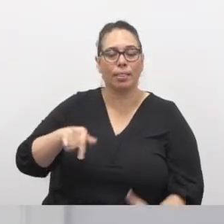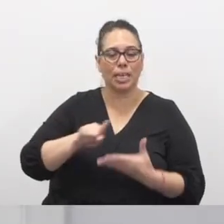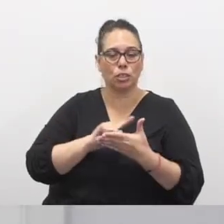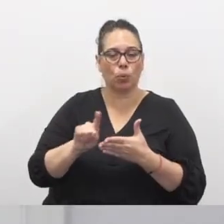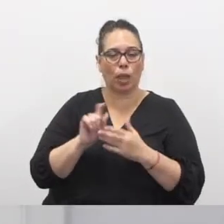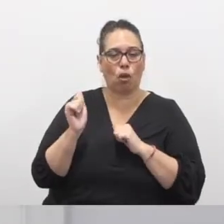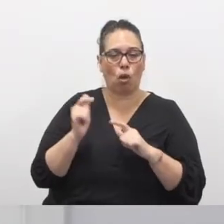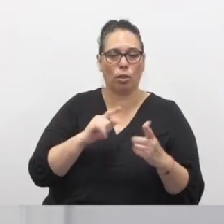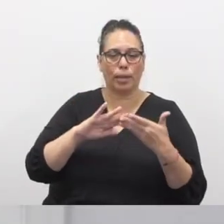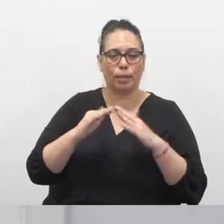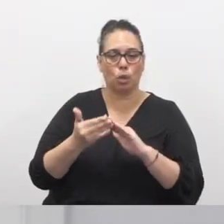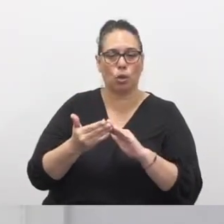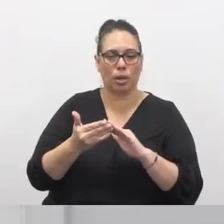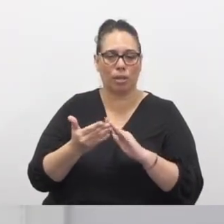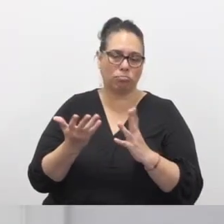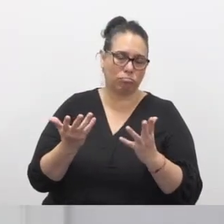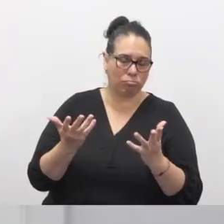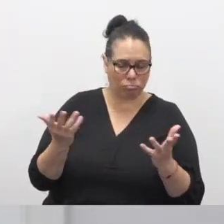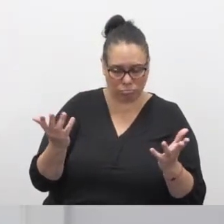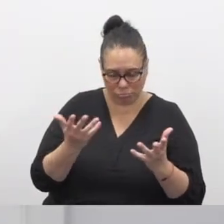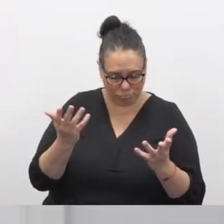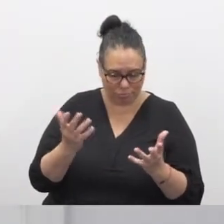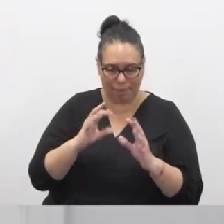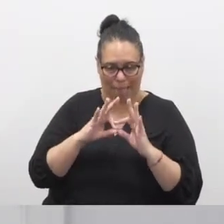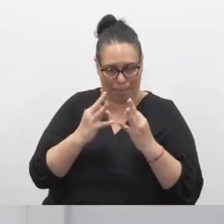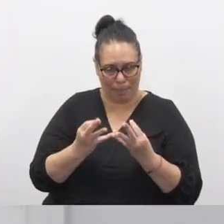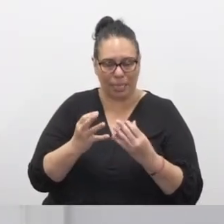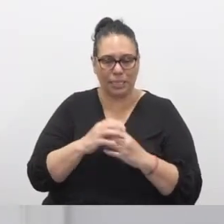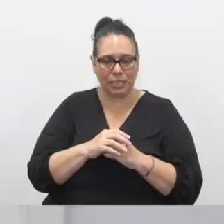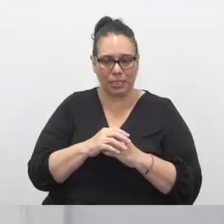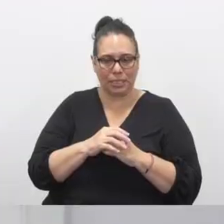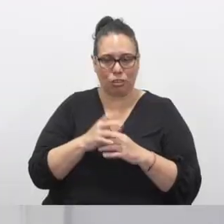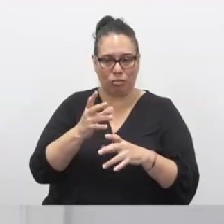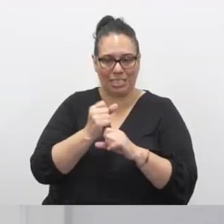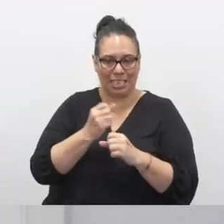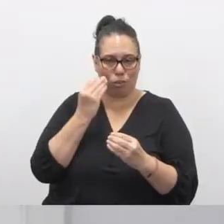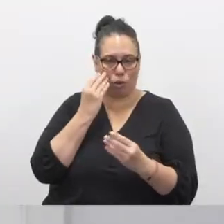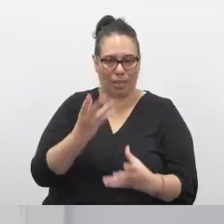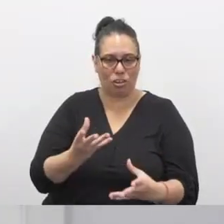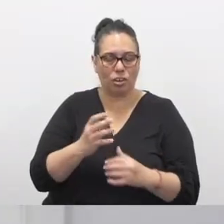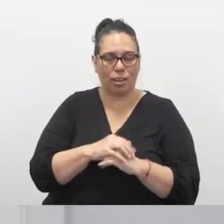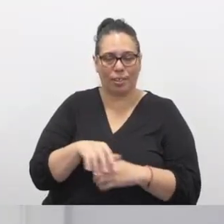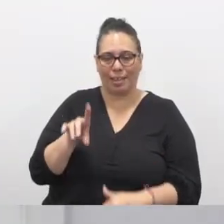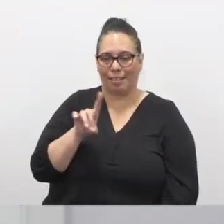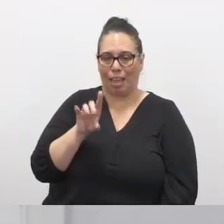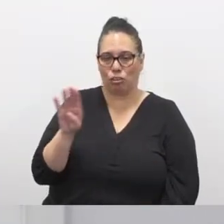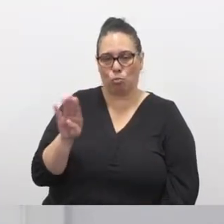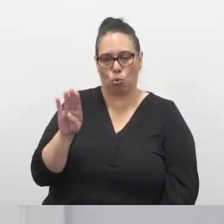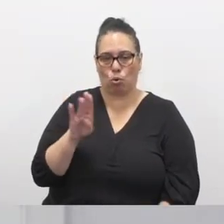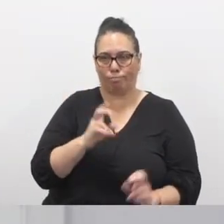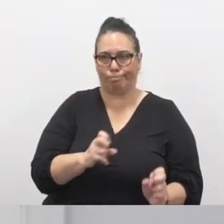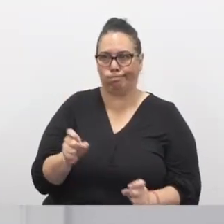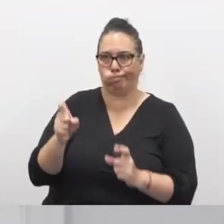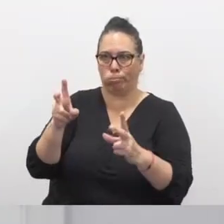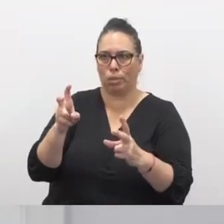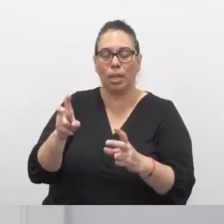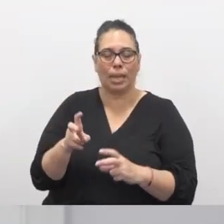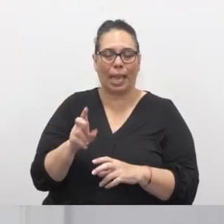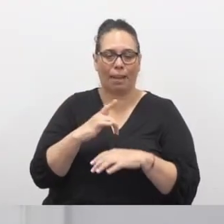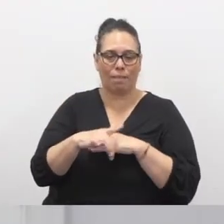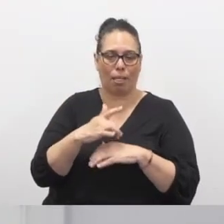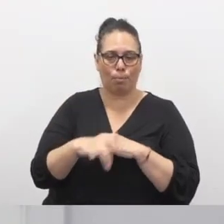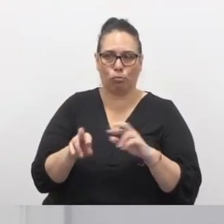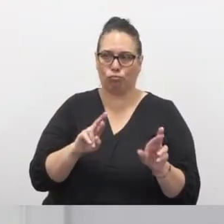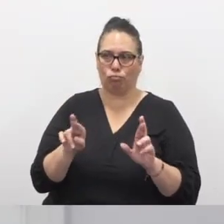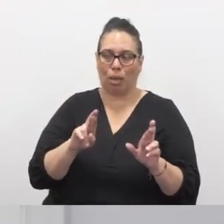all of our community members or all of our families received notification that the dashboard is up and available to them.